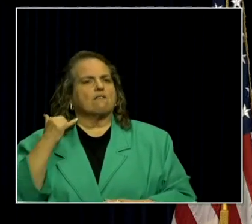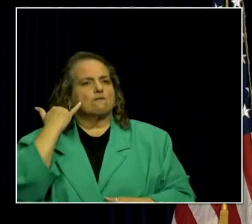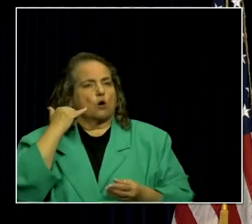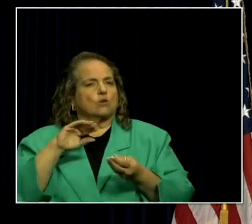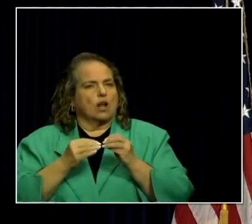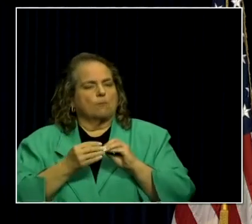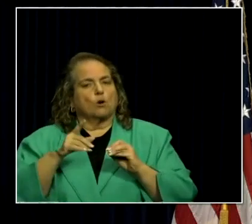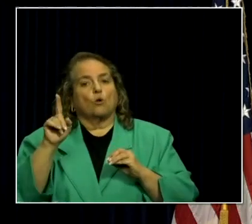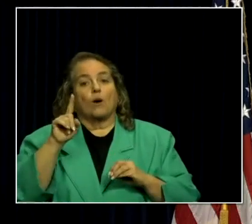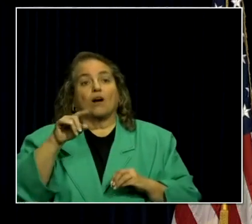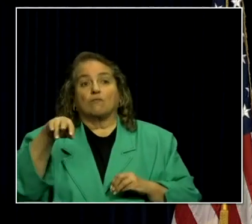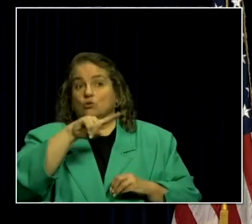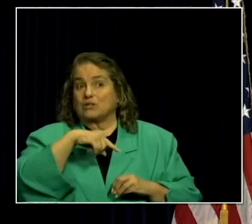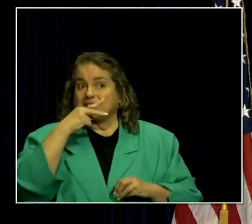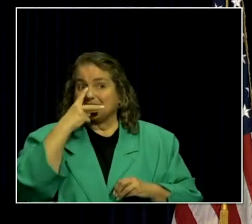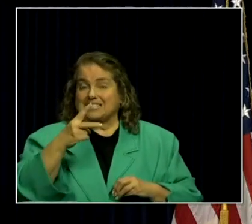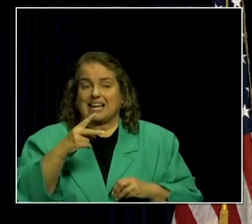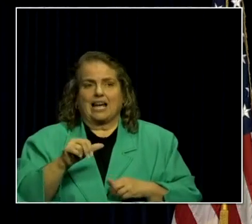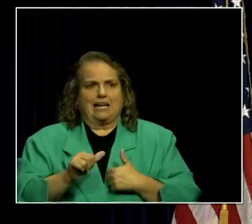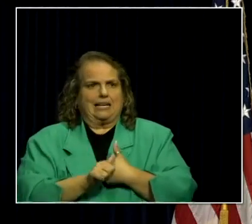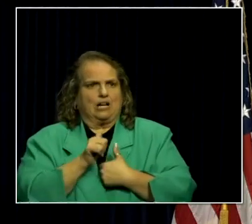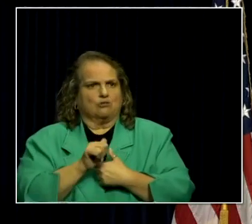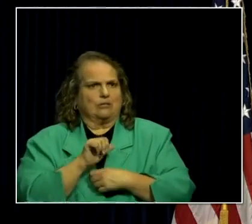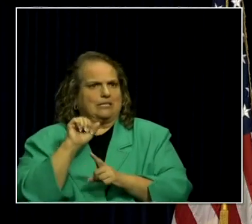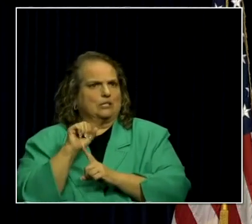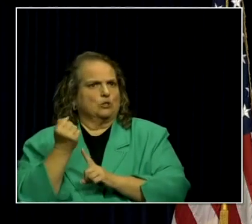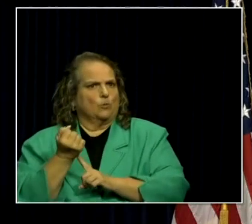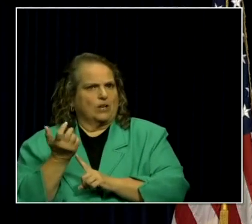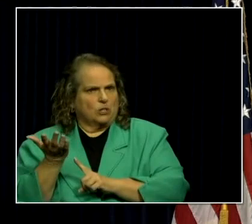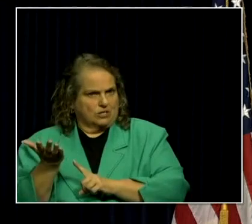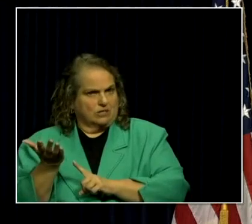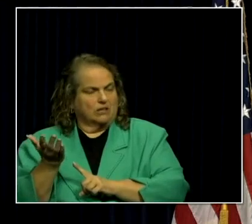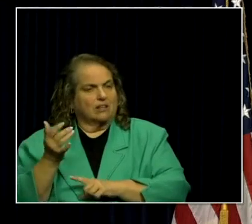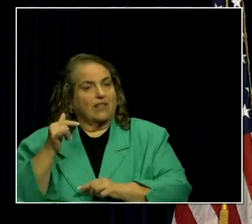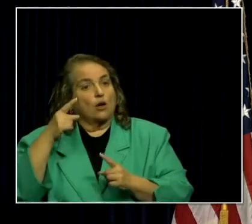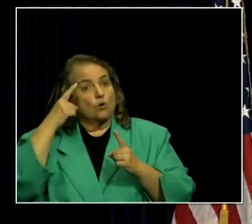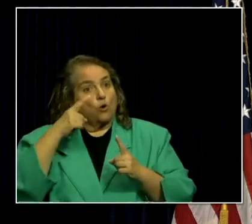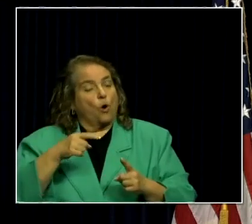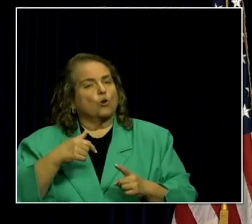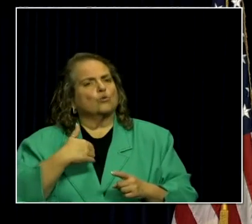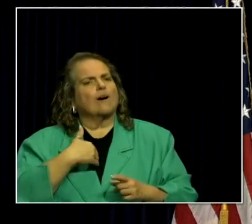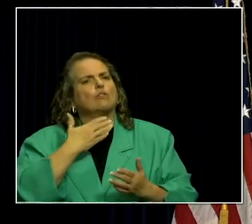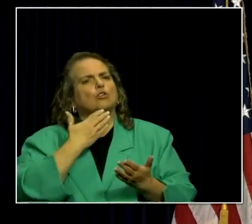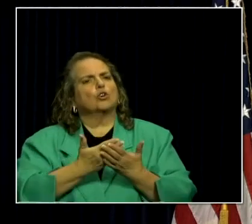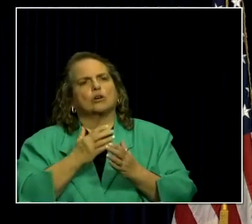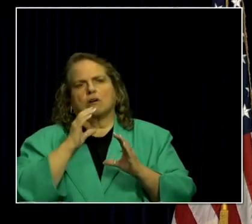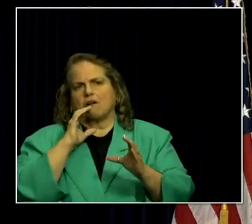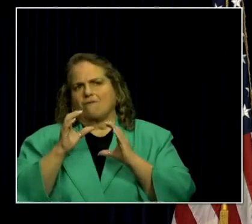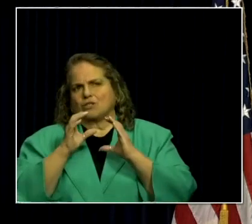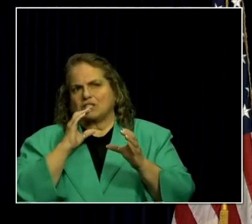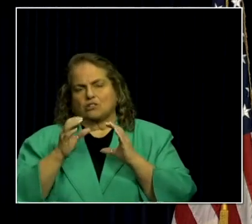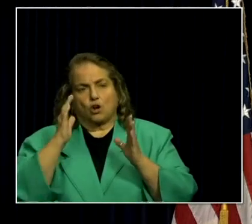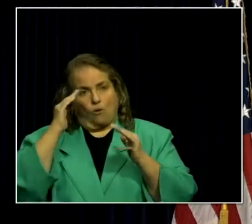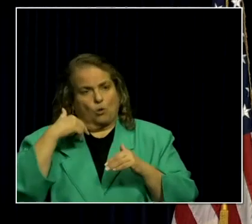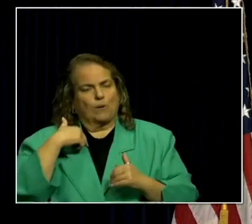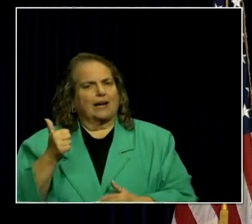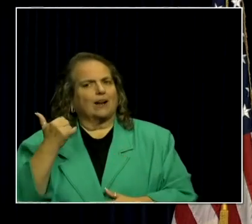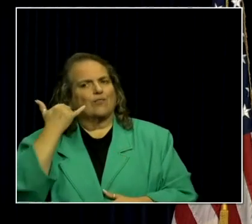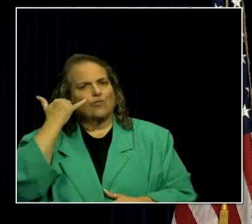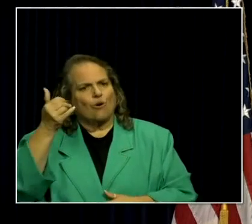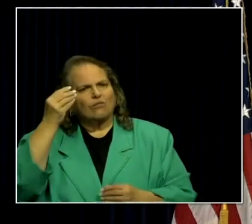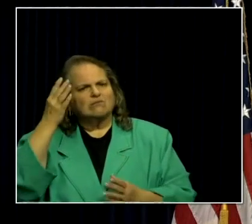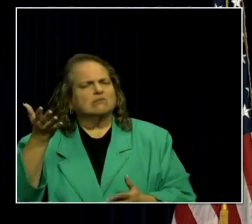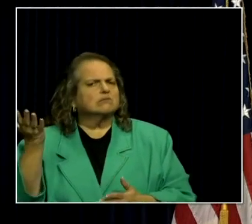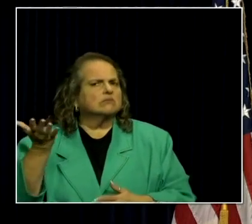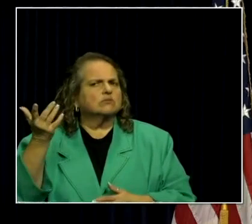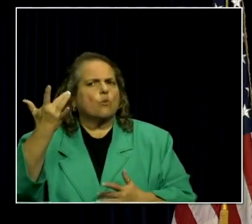dangerous situations out there. The goal is for us to be able to have productive conversations and hopefully to make the type of